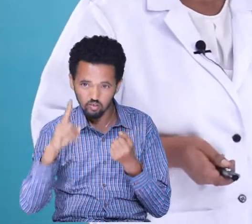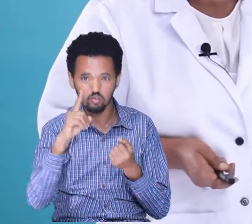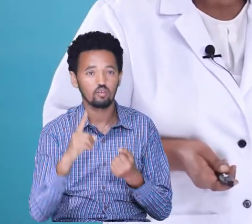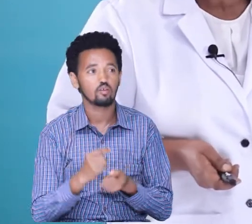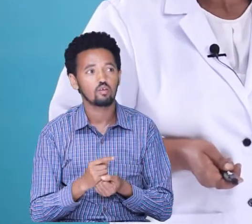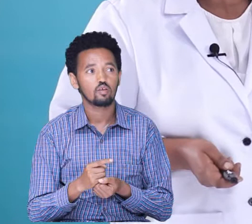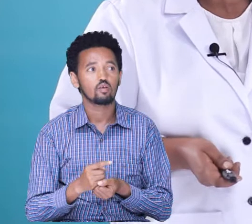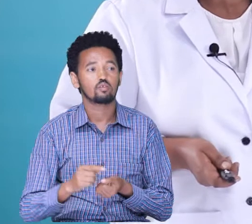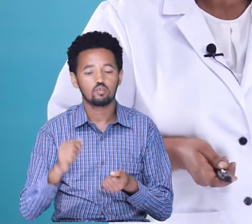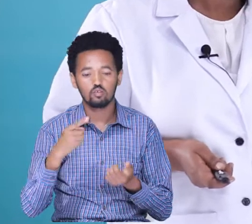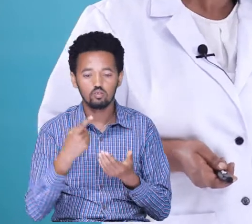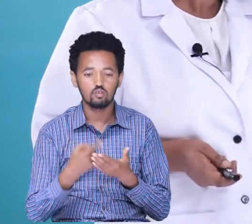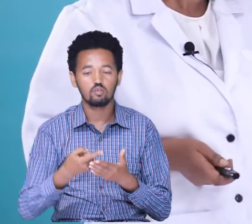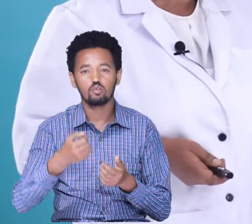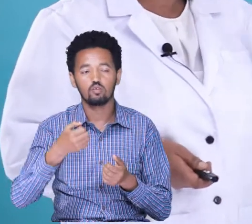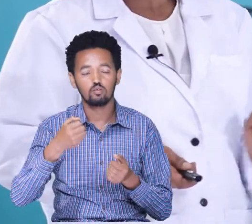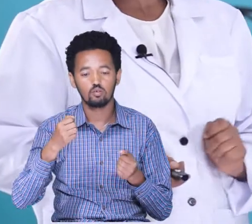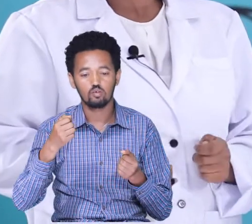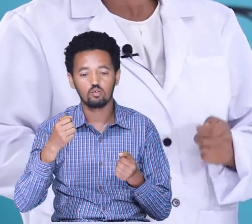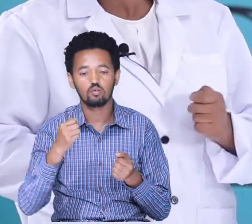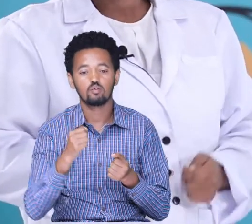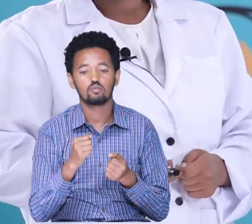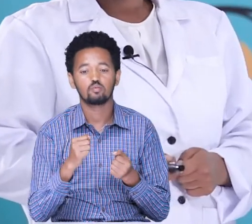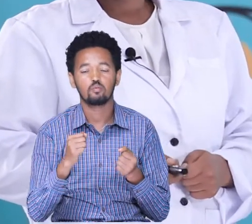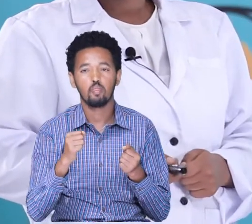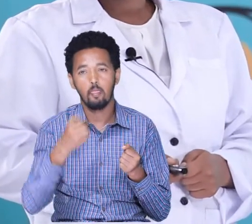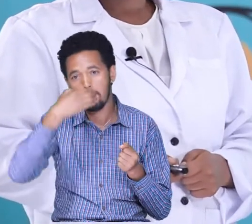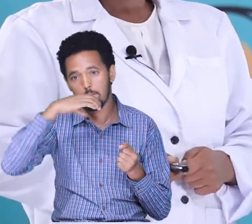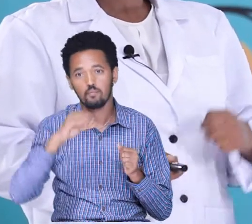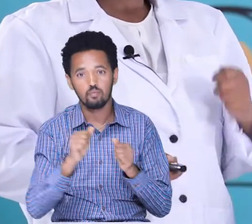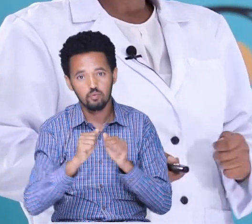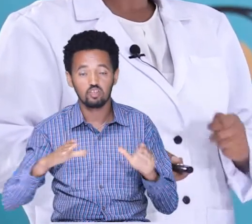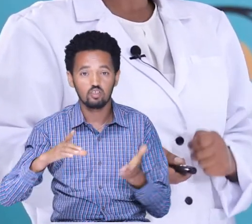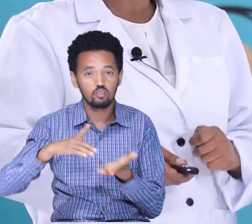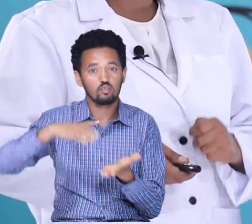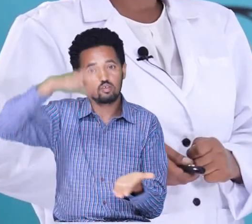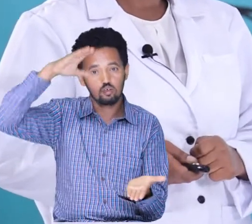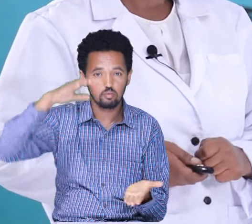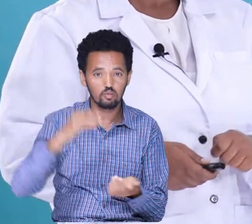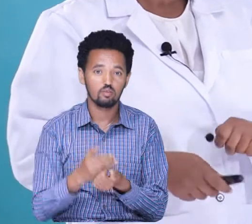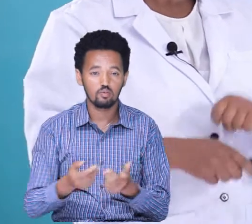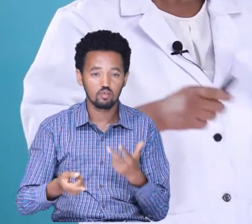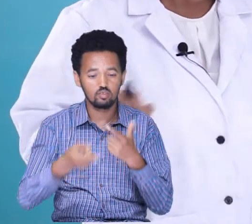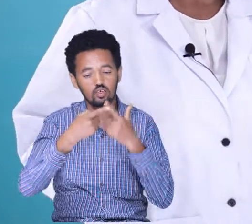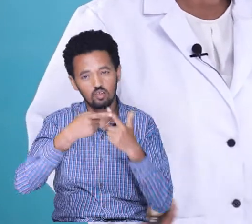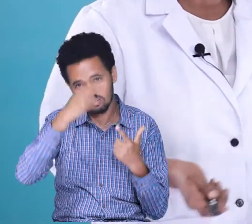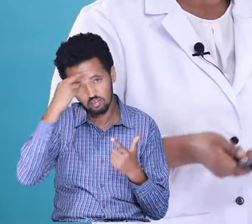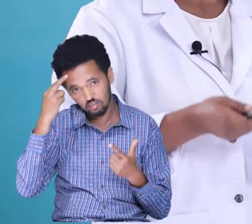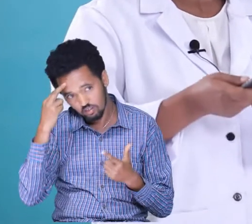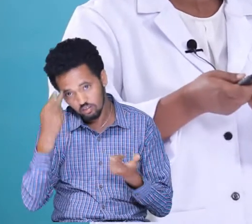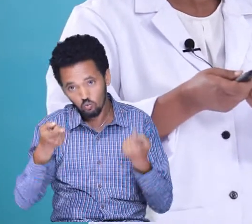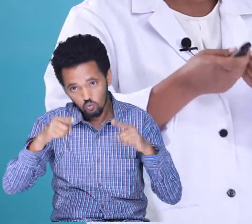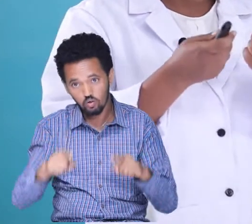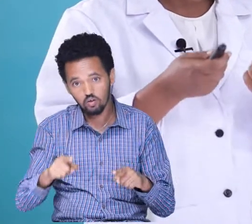the temperature retention capacity of the air. The second reason is when an